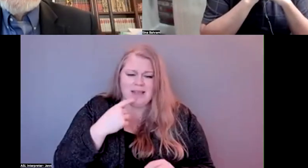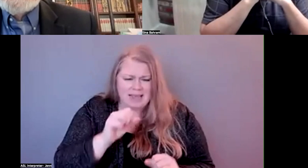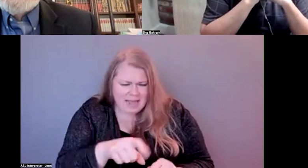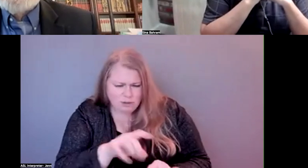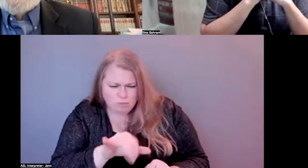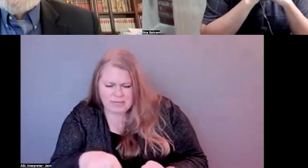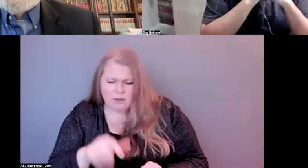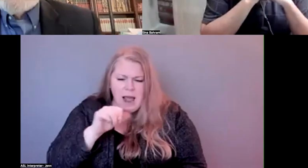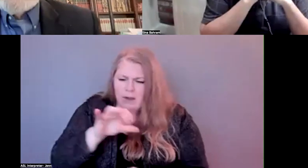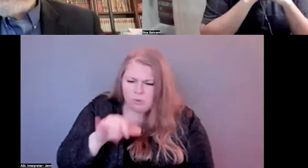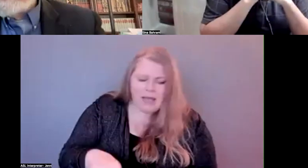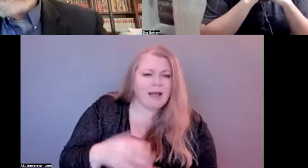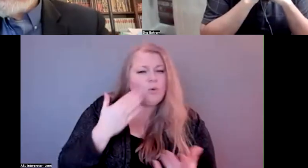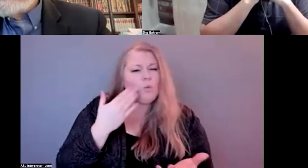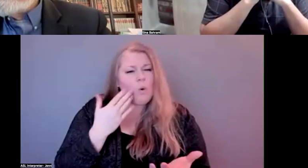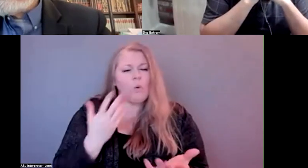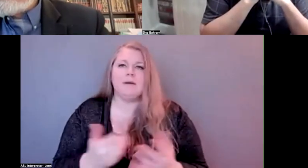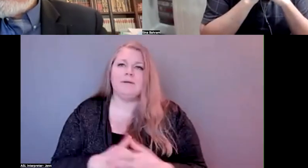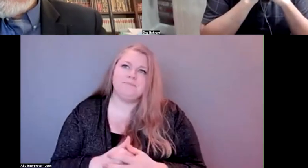of thing.